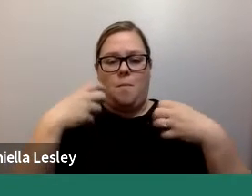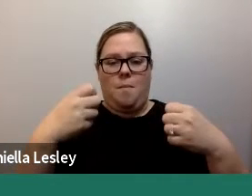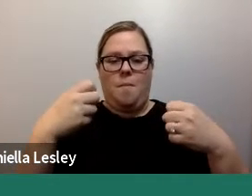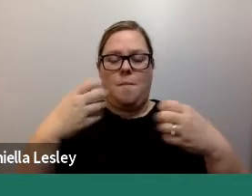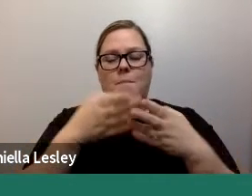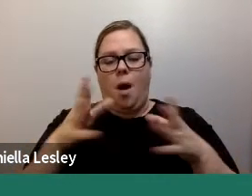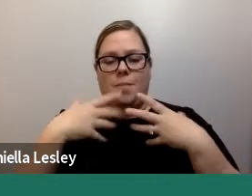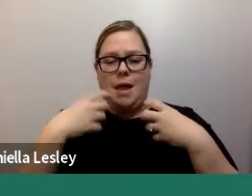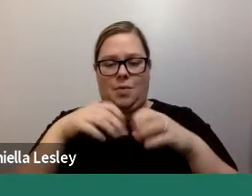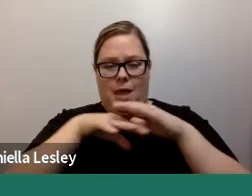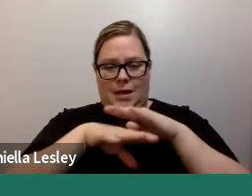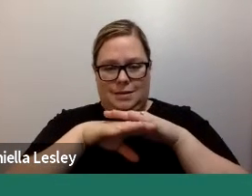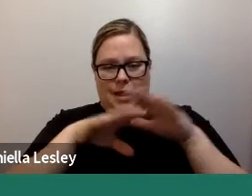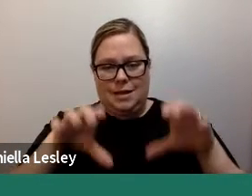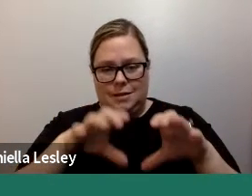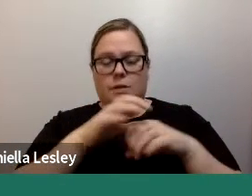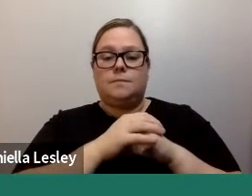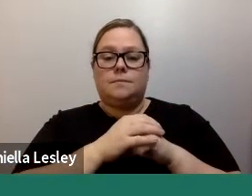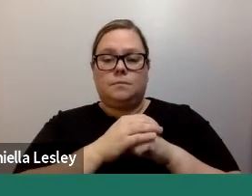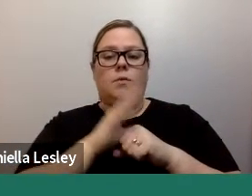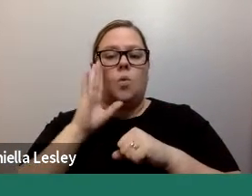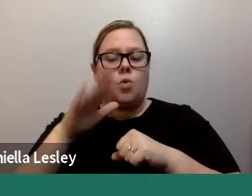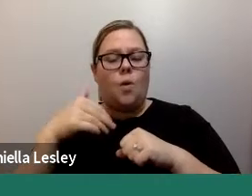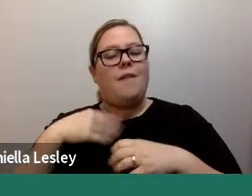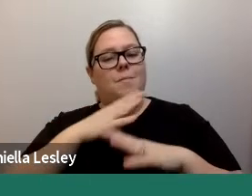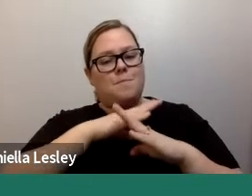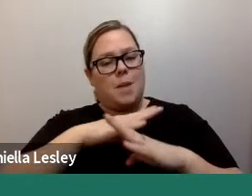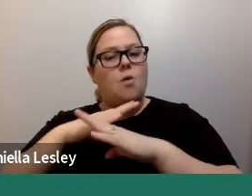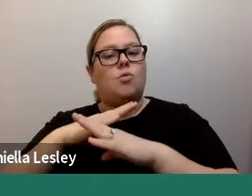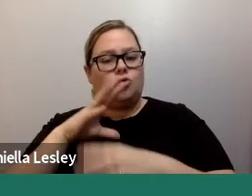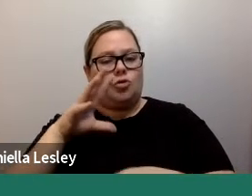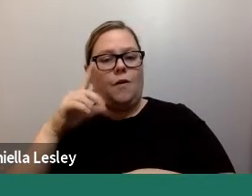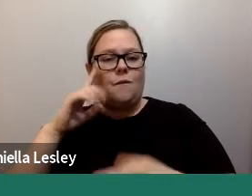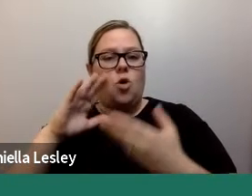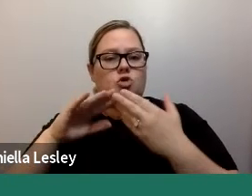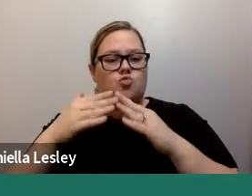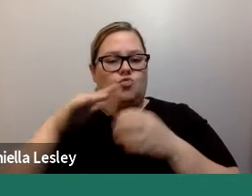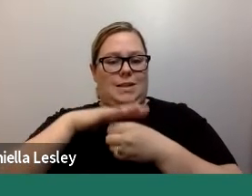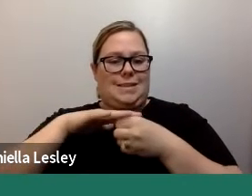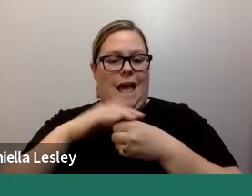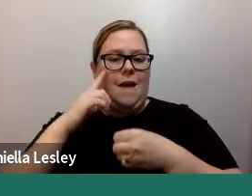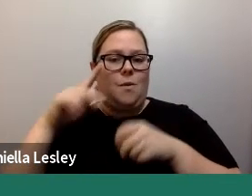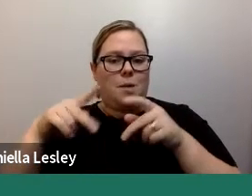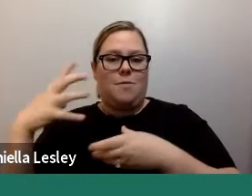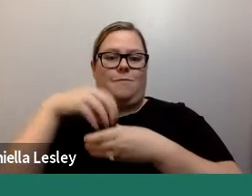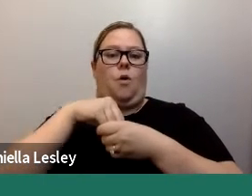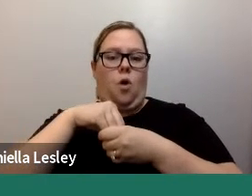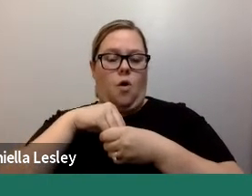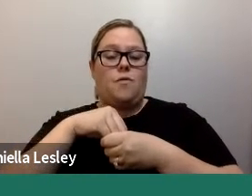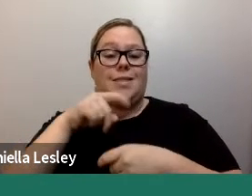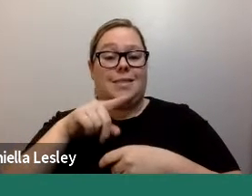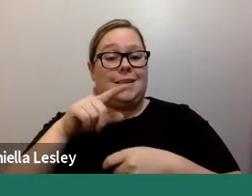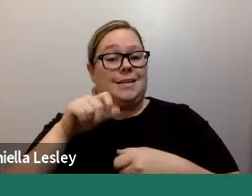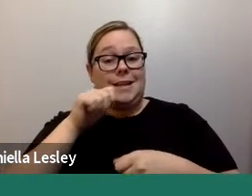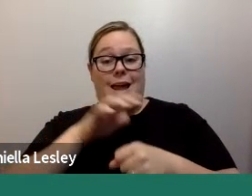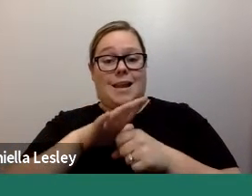of access to health promotion programs and preventative health services in the community setting. And this lack of access contributes to